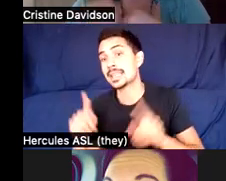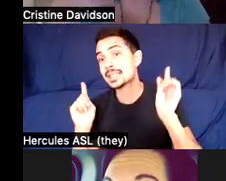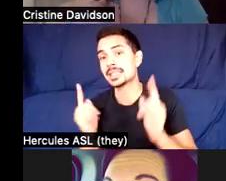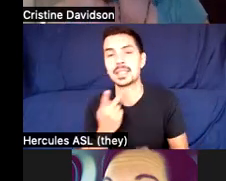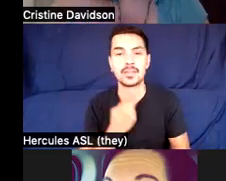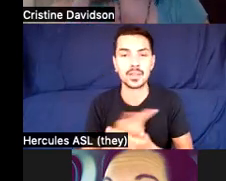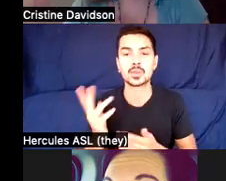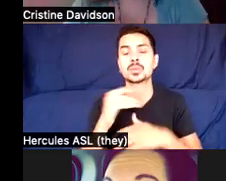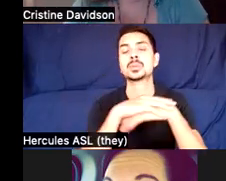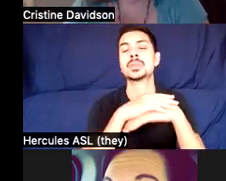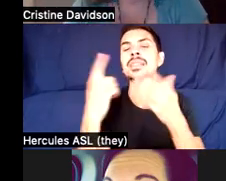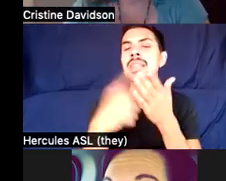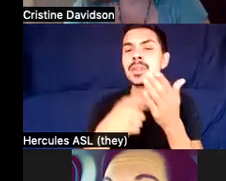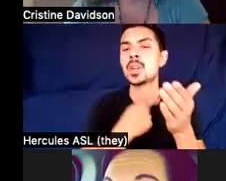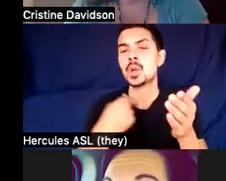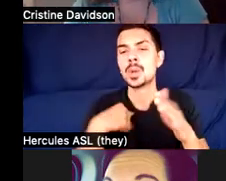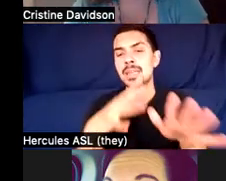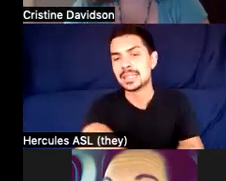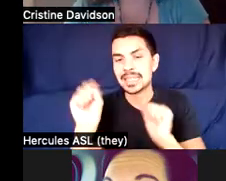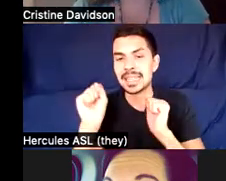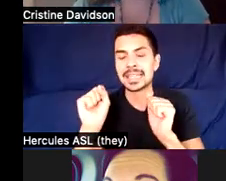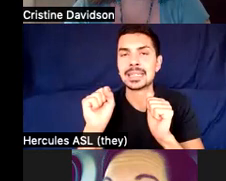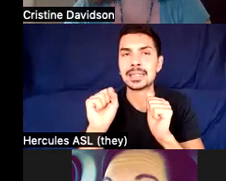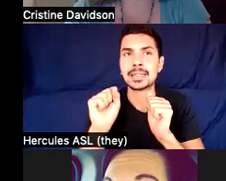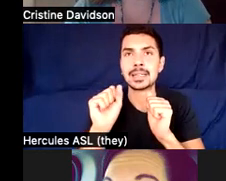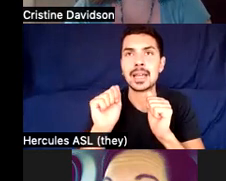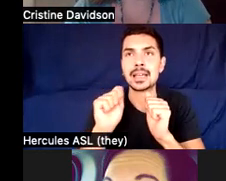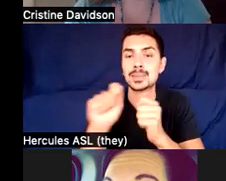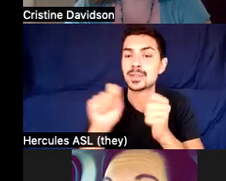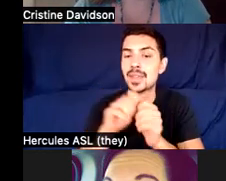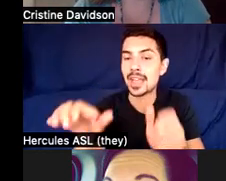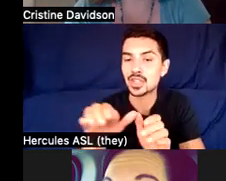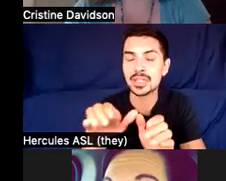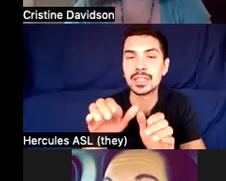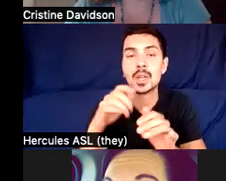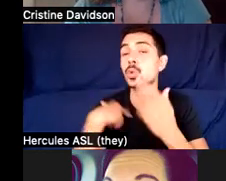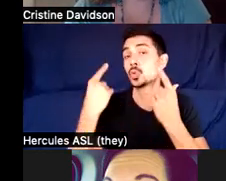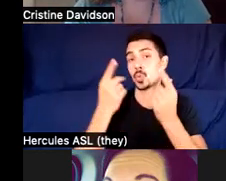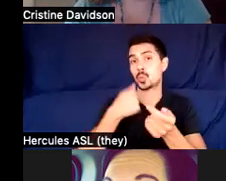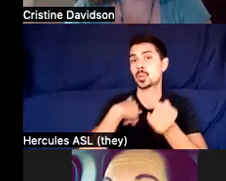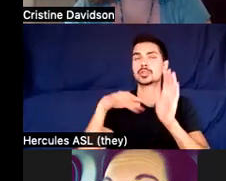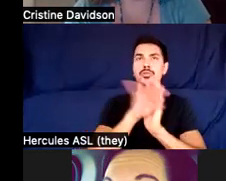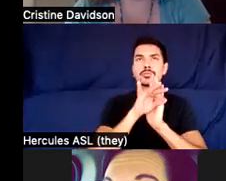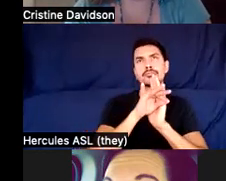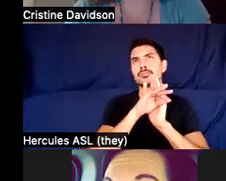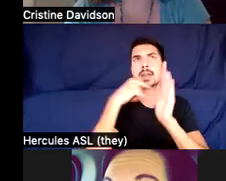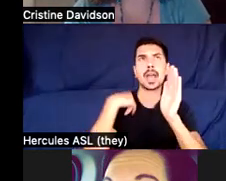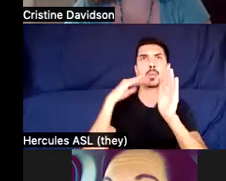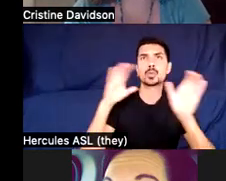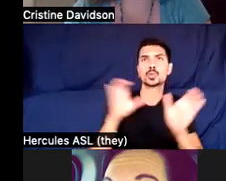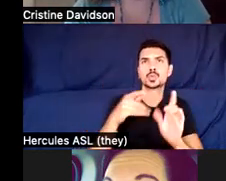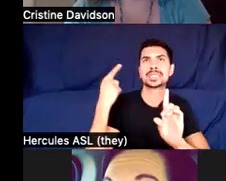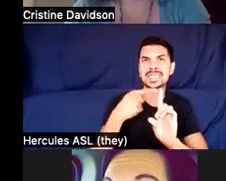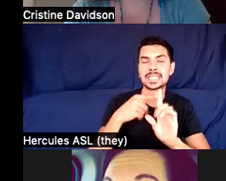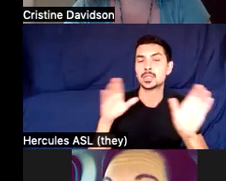when we take a particular action, it can go badly and it can have unintended consequences, right? Or